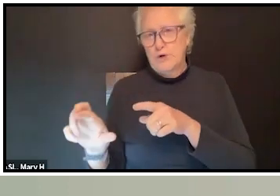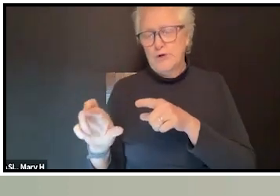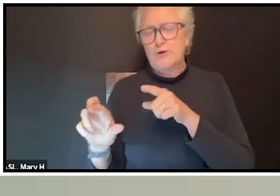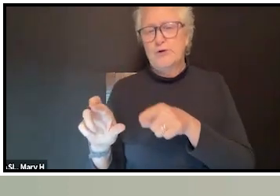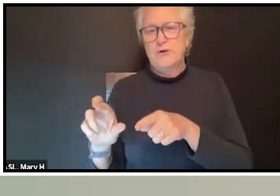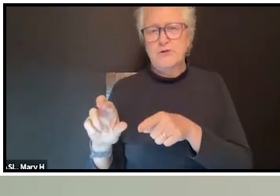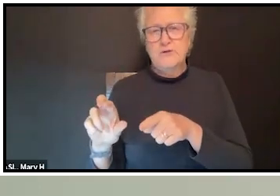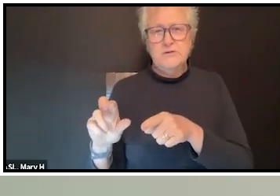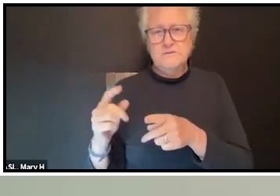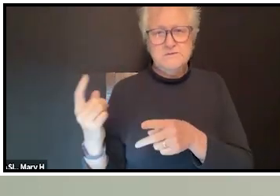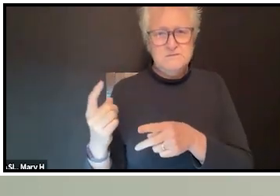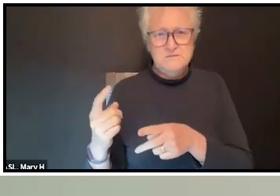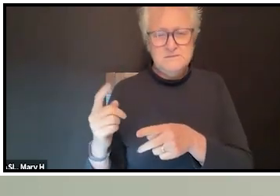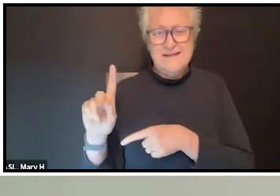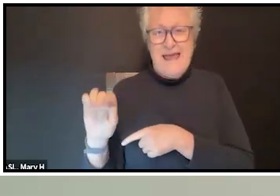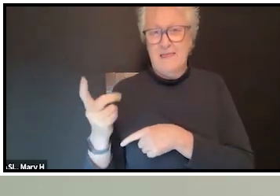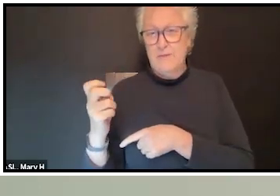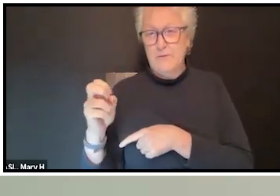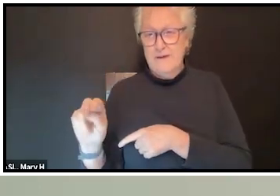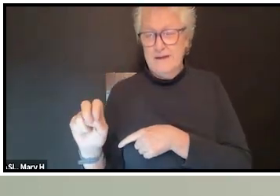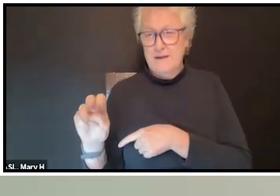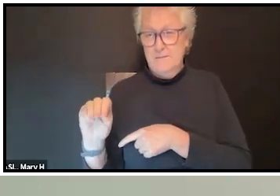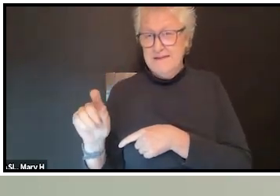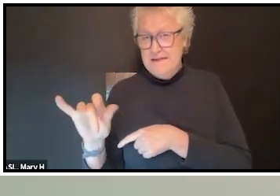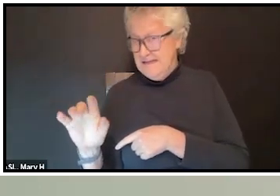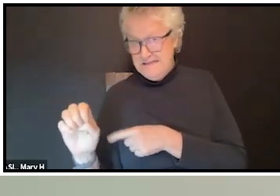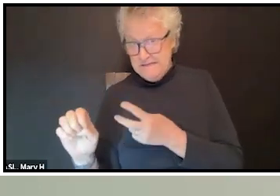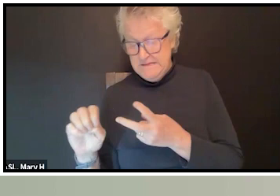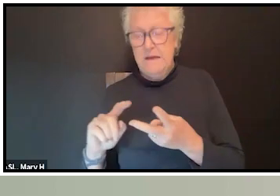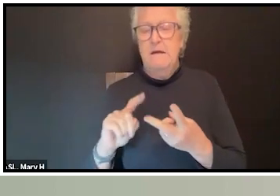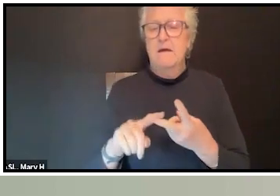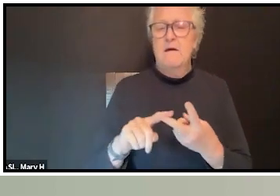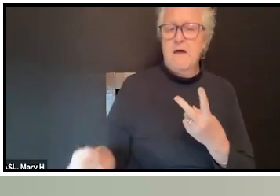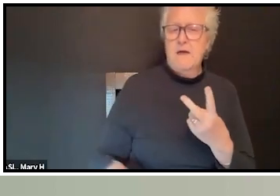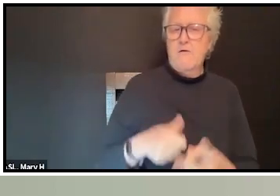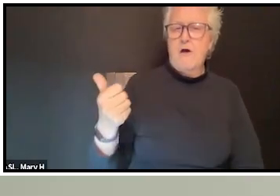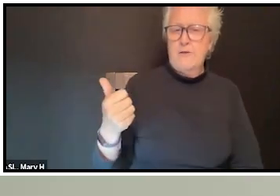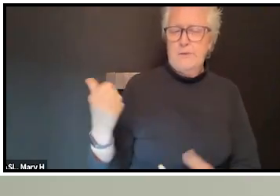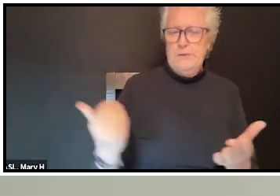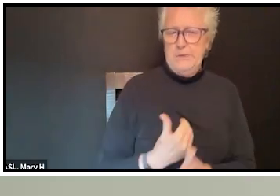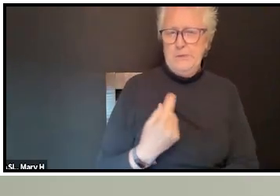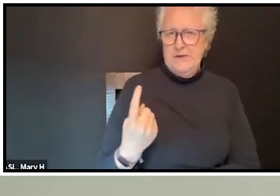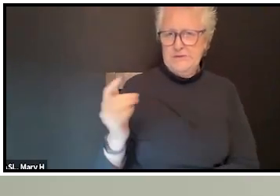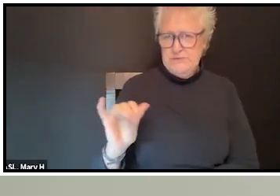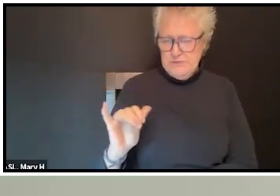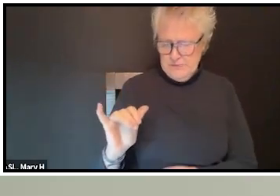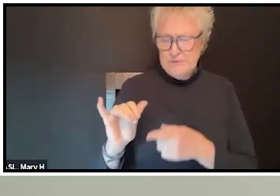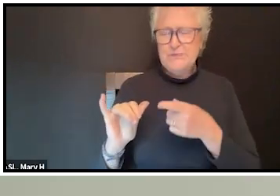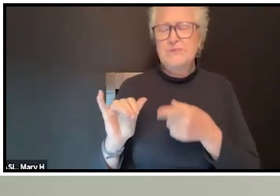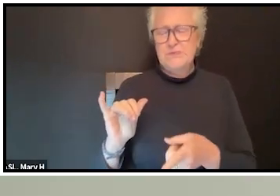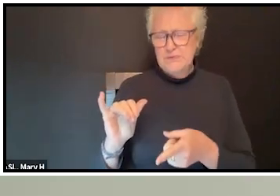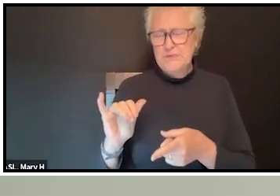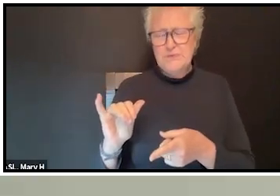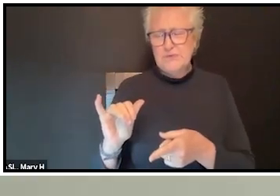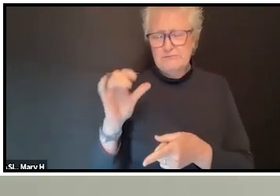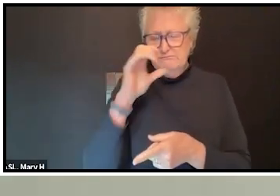Sue Mariel, who was a social caseworker and is now a social casework supervisor. So congratulations to her in her